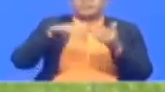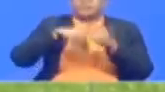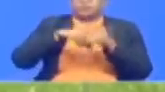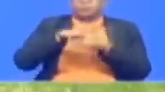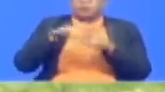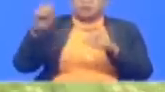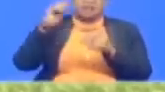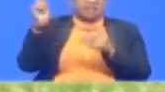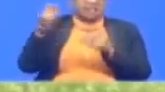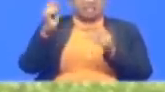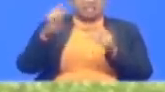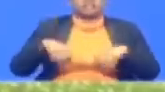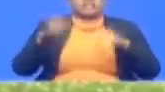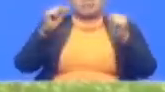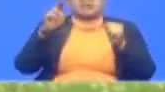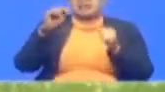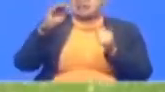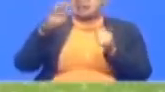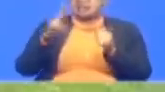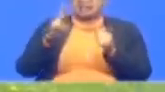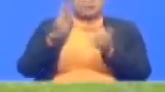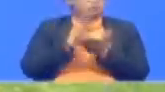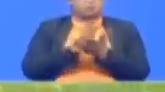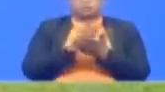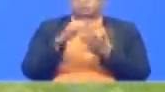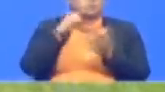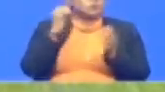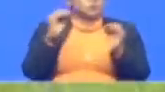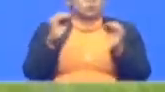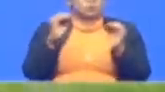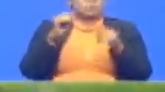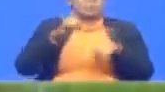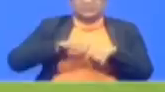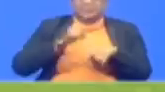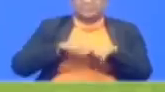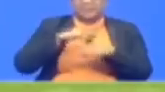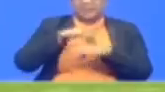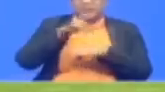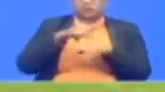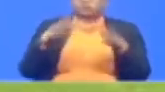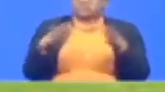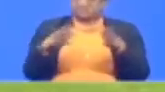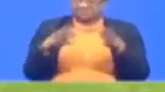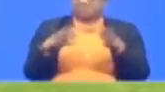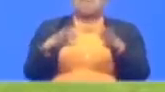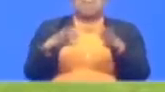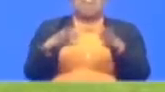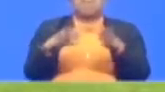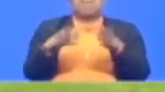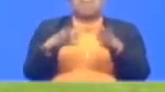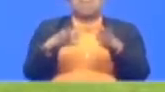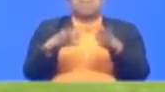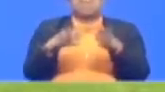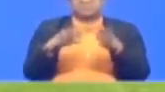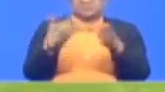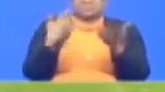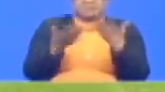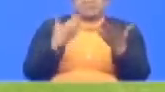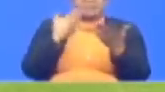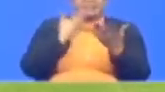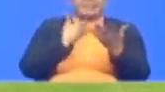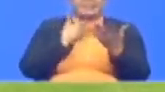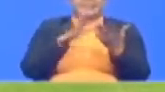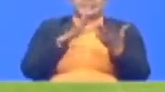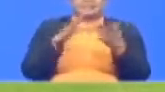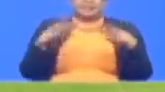Federation chairman, Nick Mwenda, which is not true. You know, when you're on the national team, you deserve it. I won't say that they hate players. Maybe they hate the club,